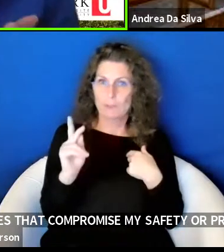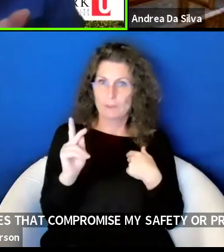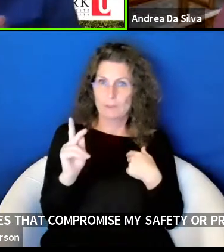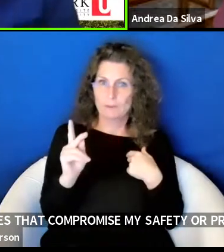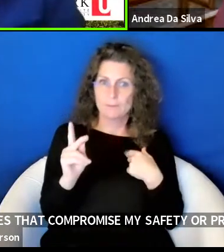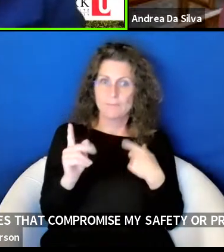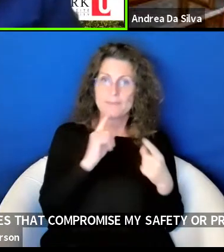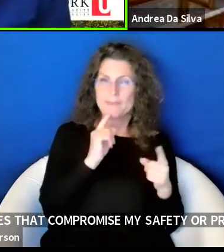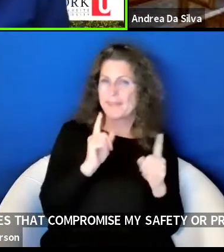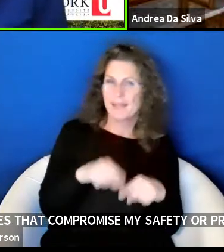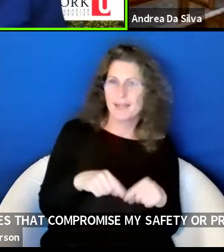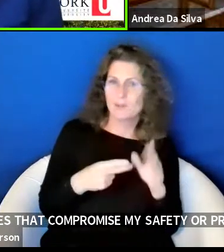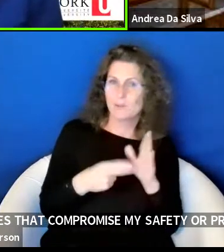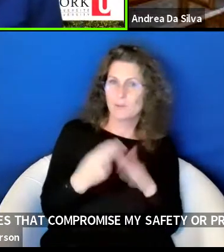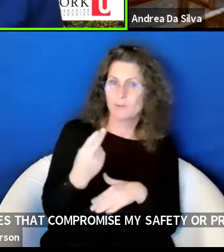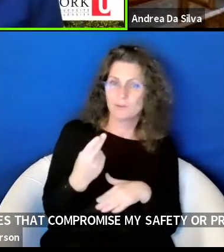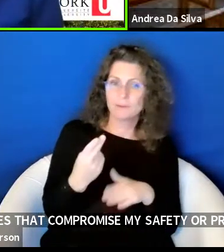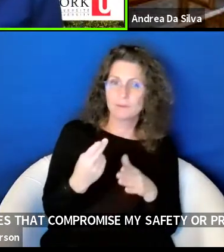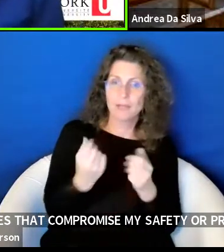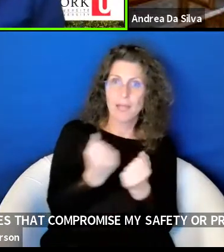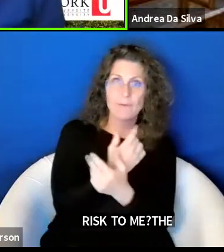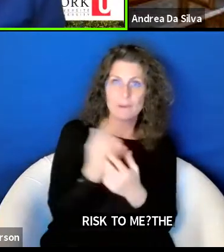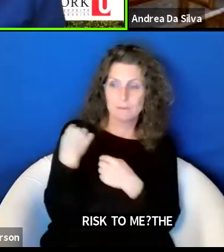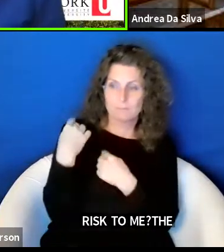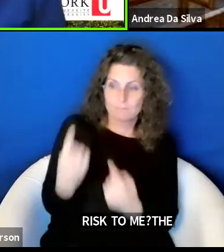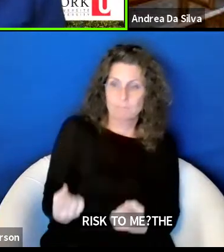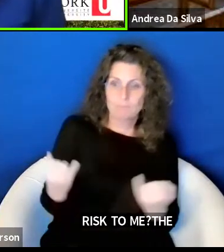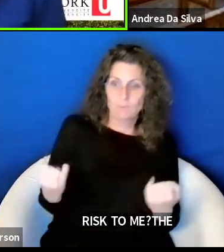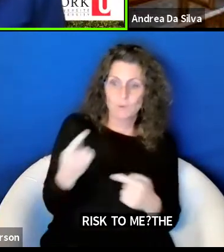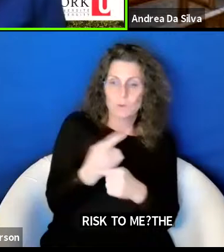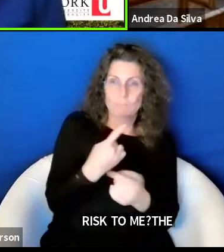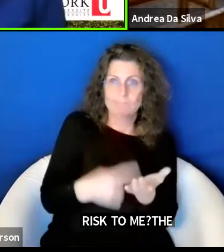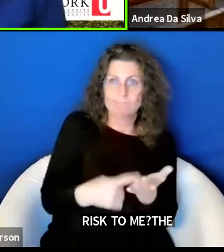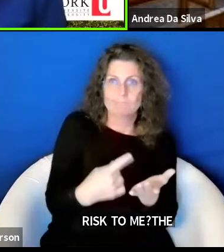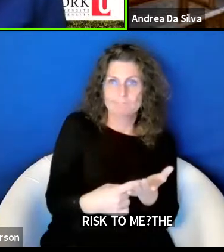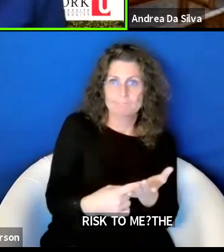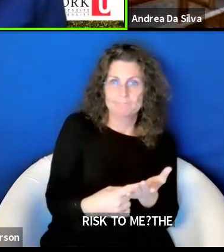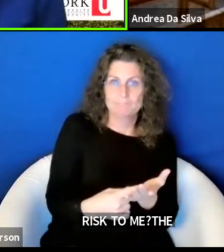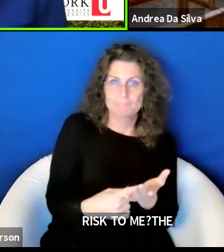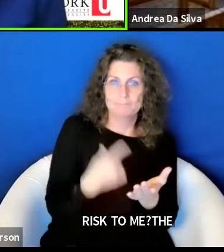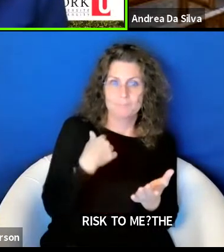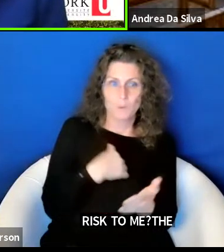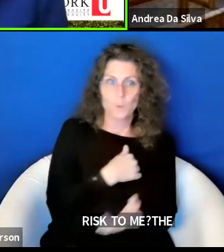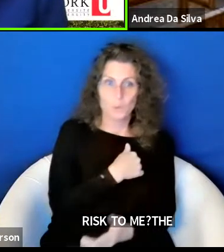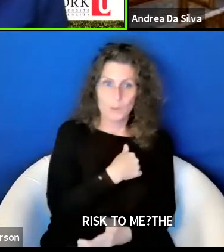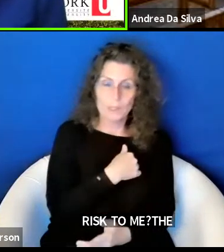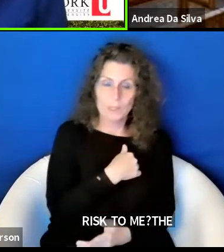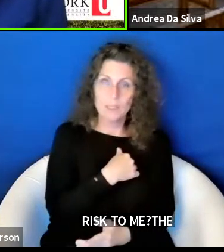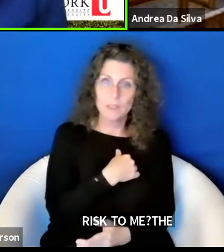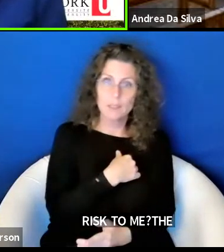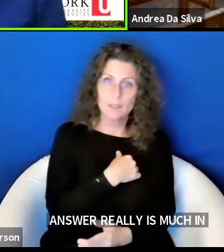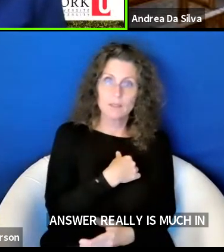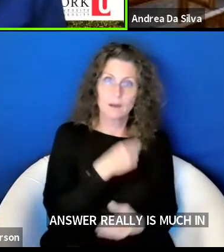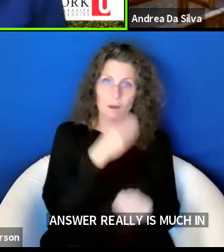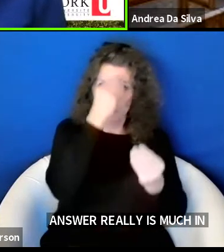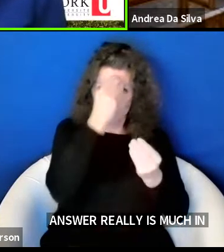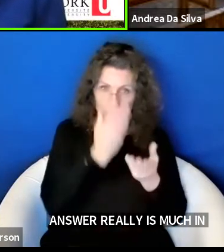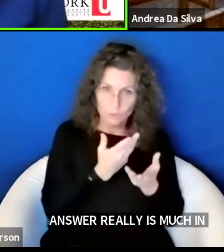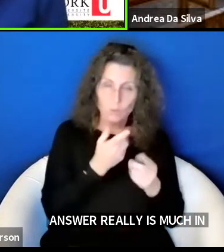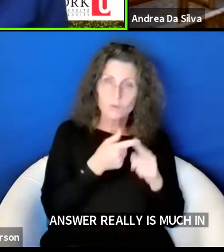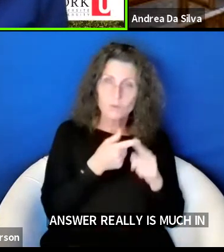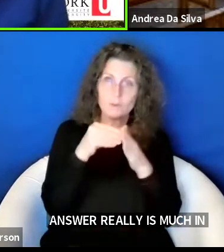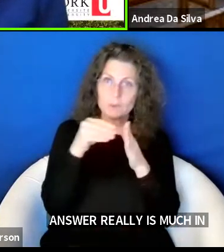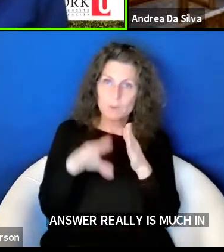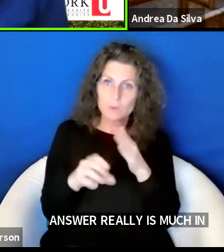is in much of what we have been talking about. As soon as we are informed, either by the student or public